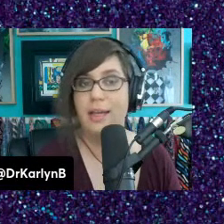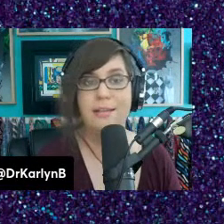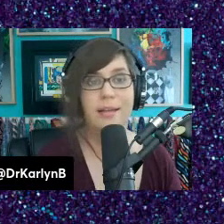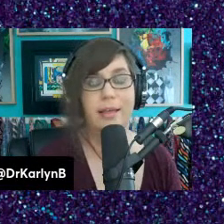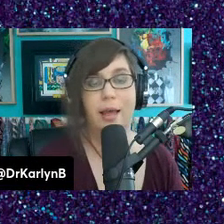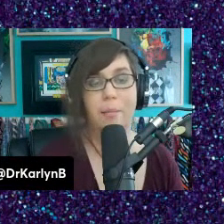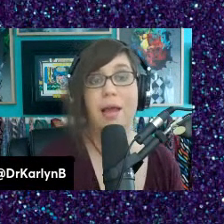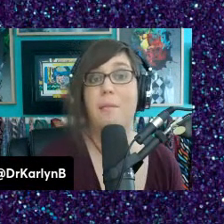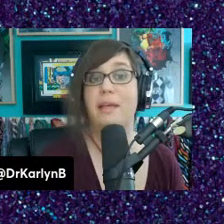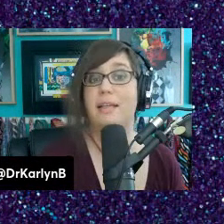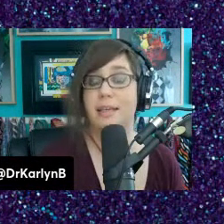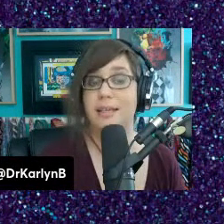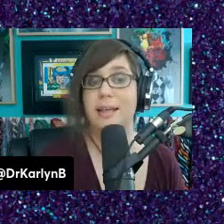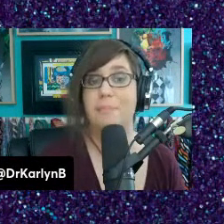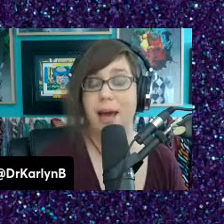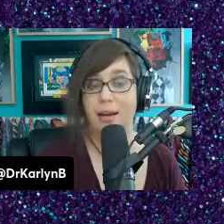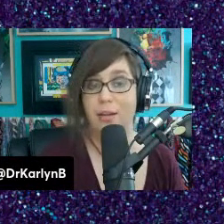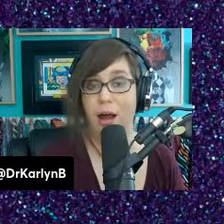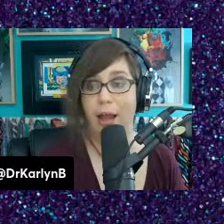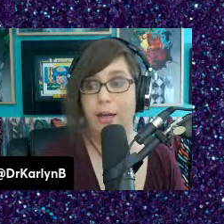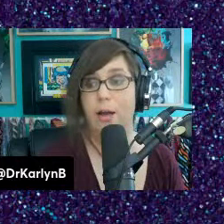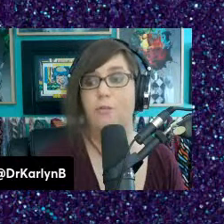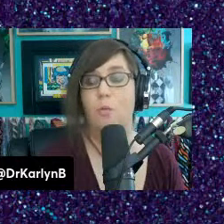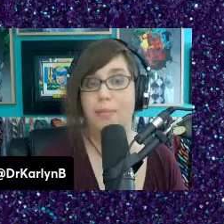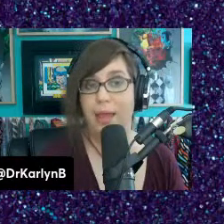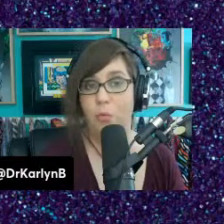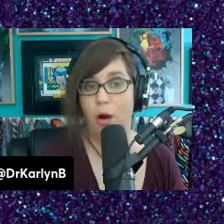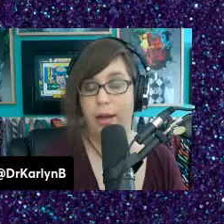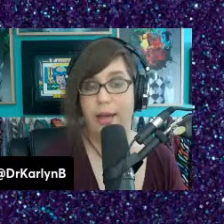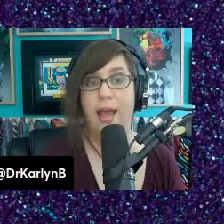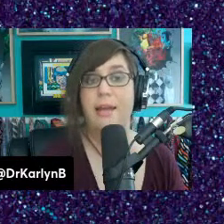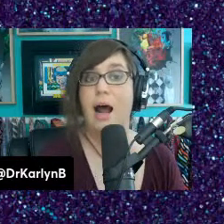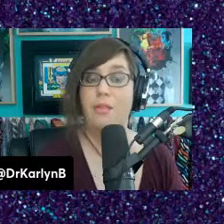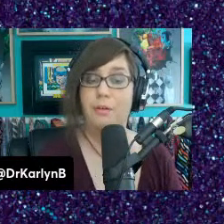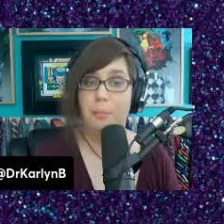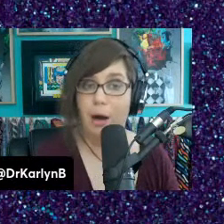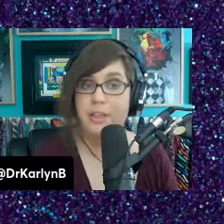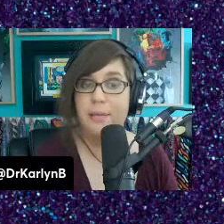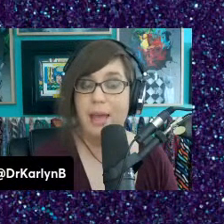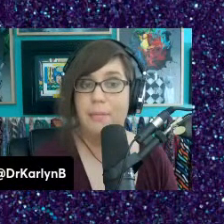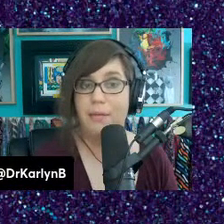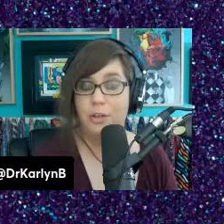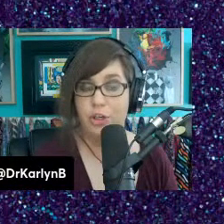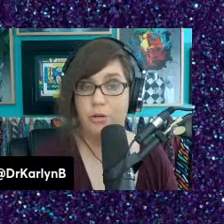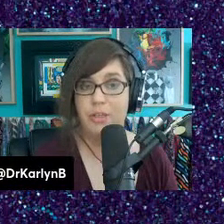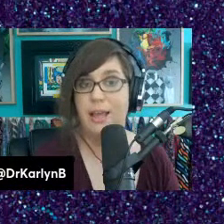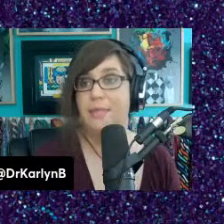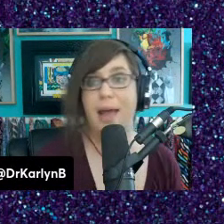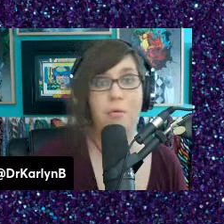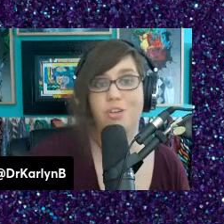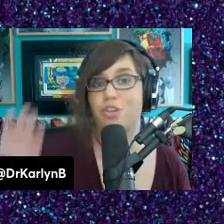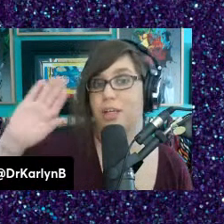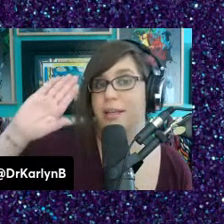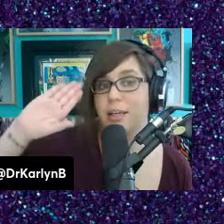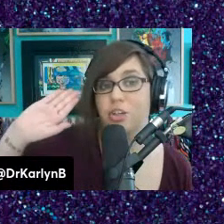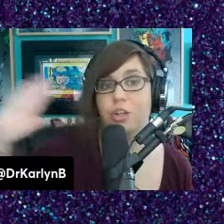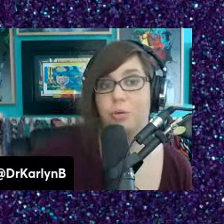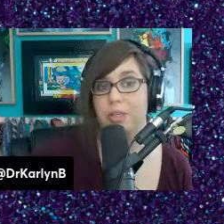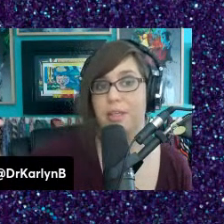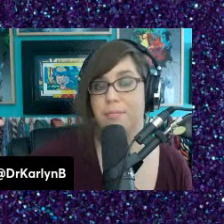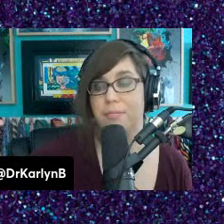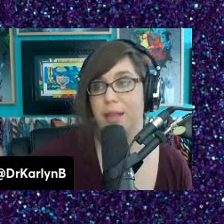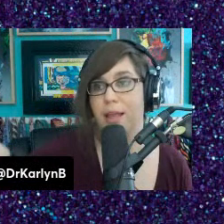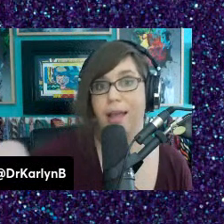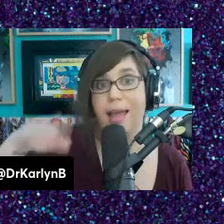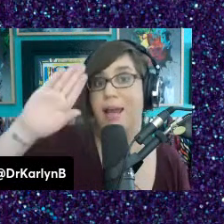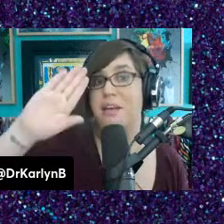at all canceling him because he stepped out of line from what they wanted. Now, the remarks he made about the Jews, that was just an